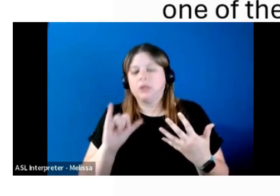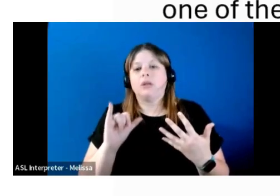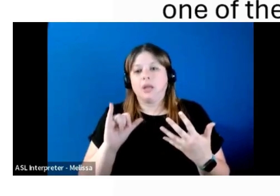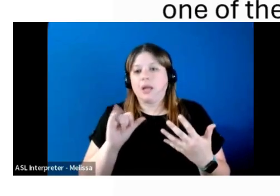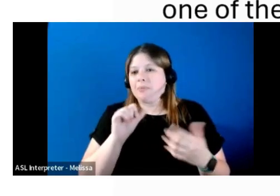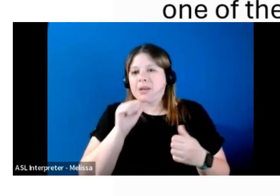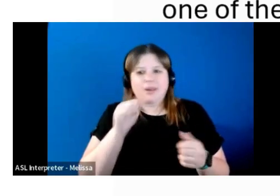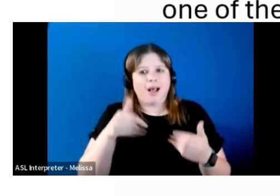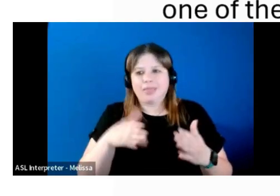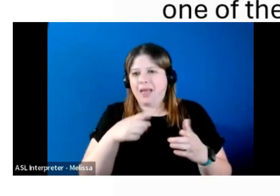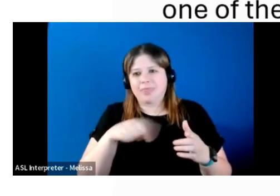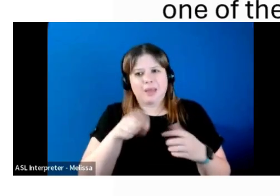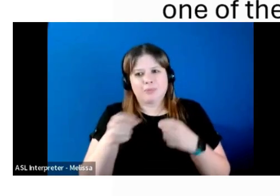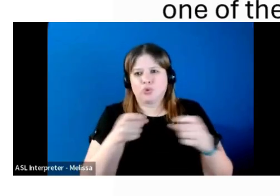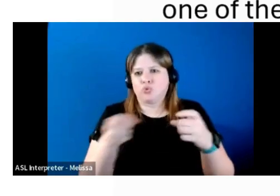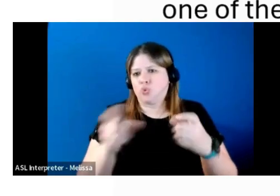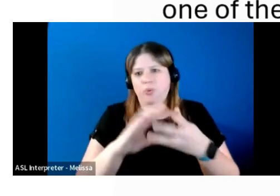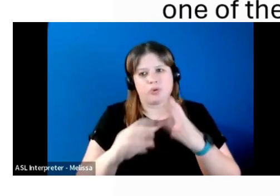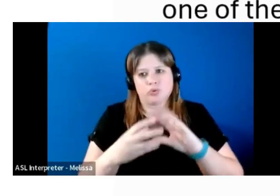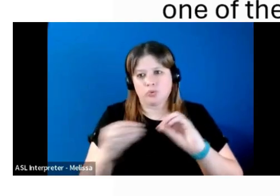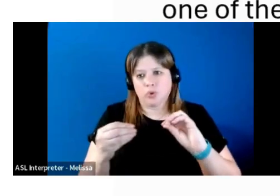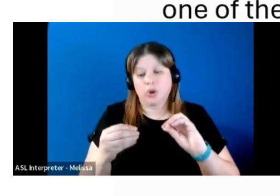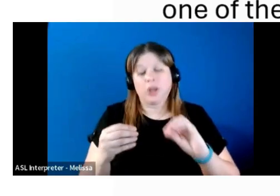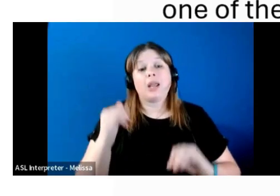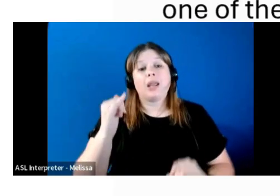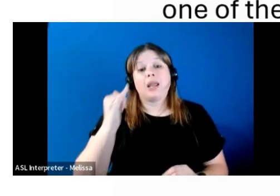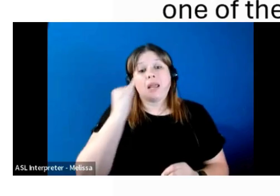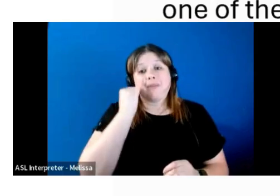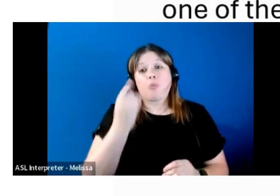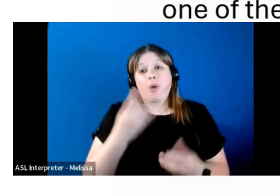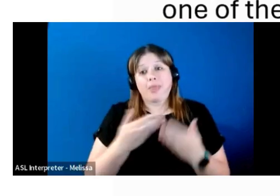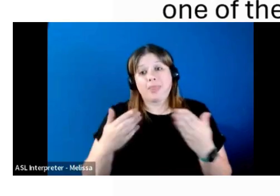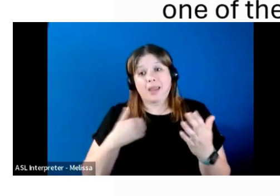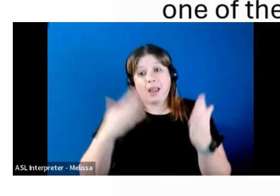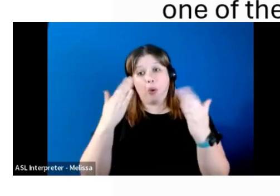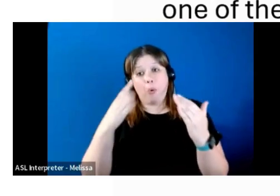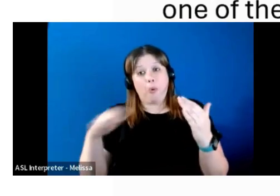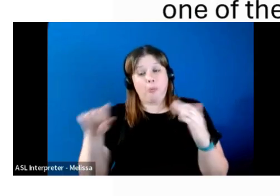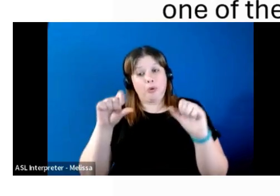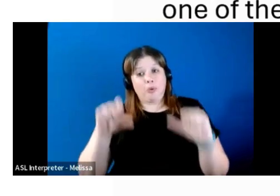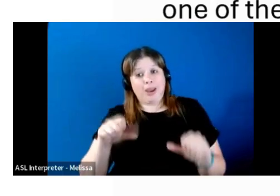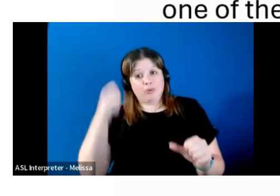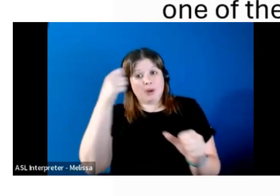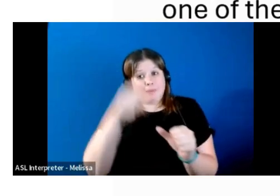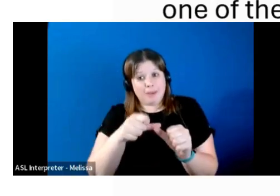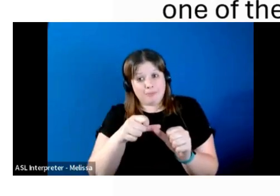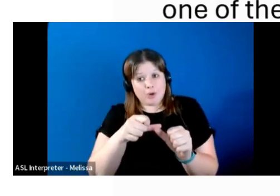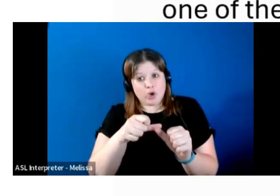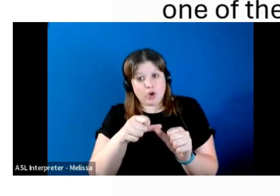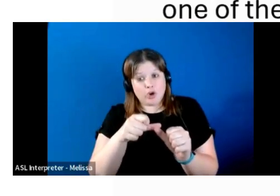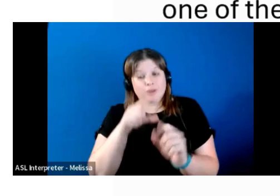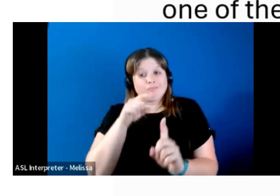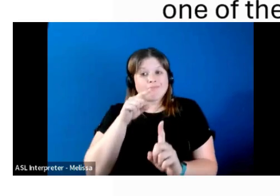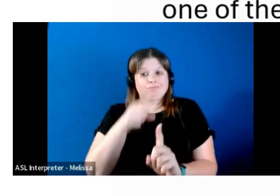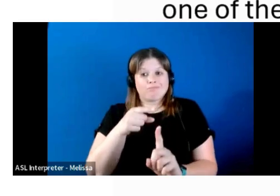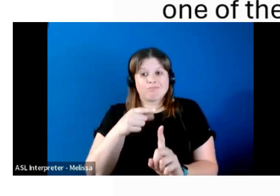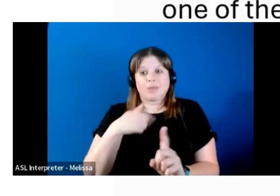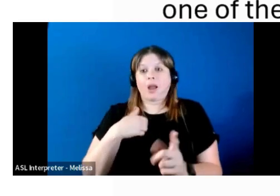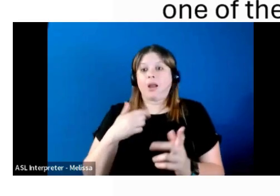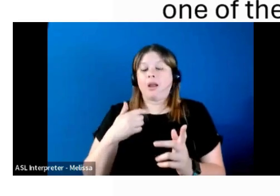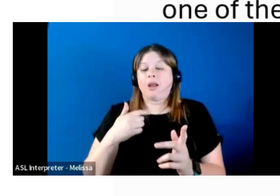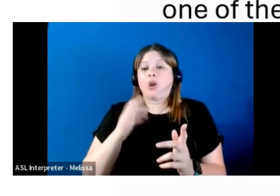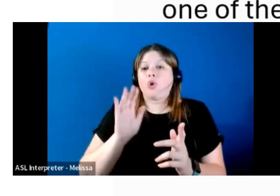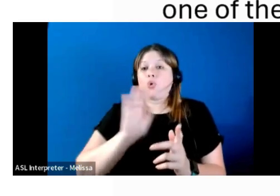story. And if there's one thing I hope you remember, it is this: your body may be changed, but it